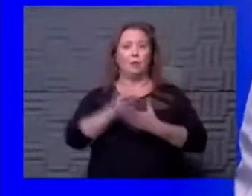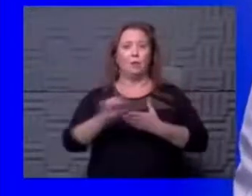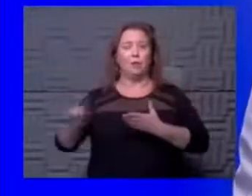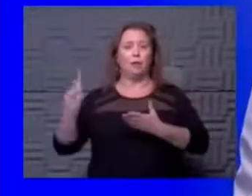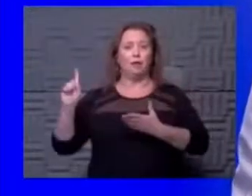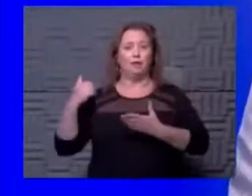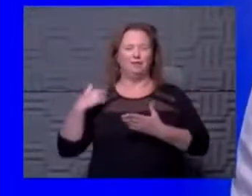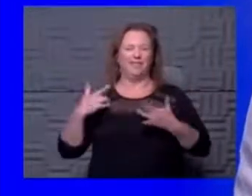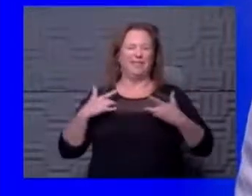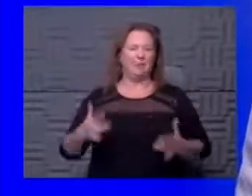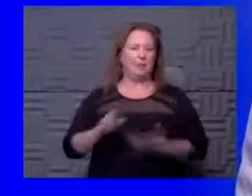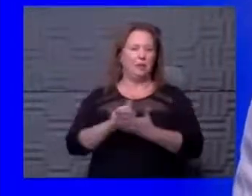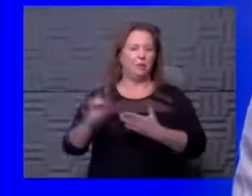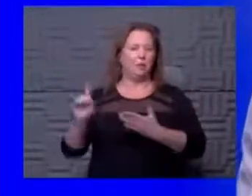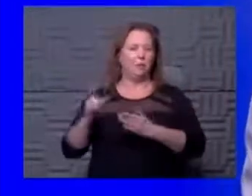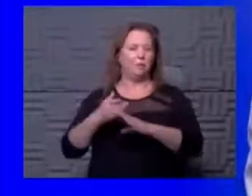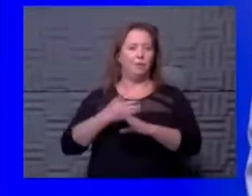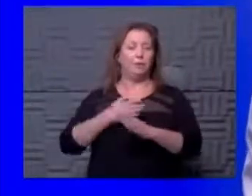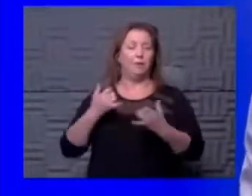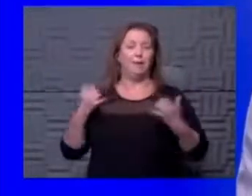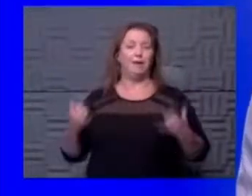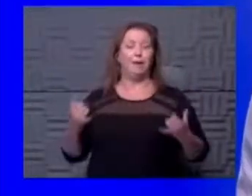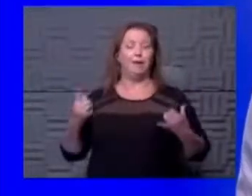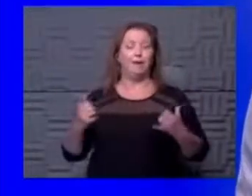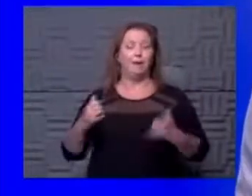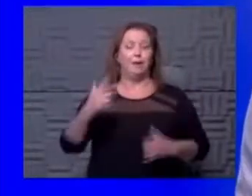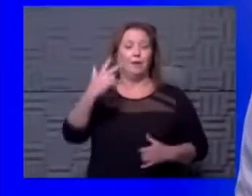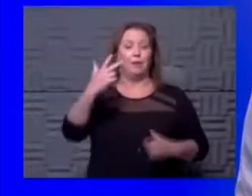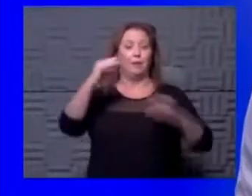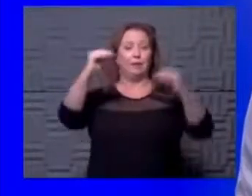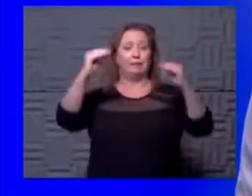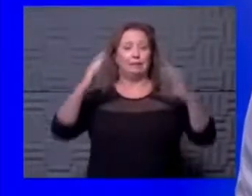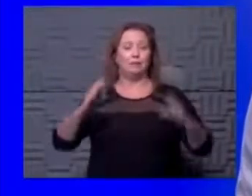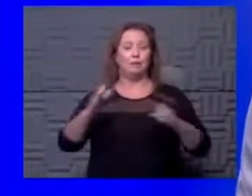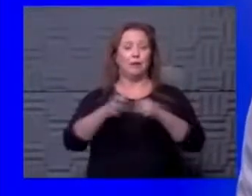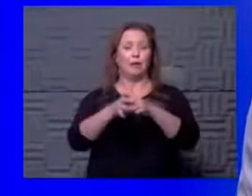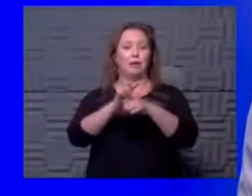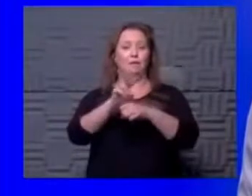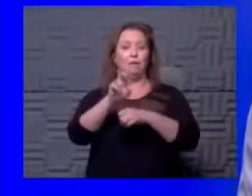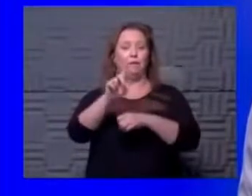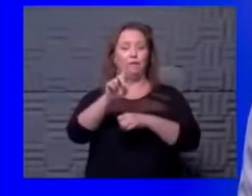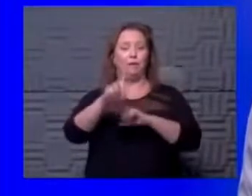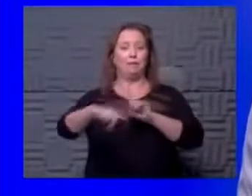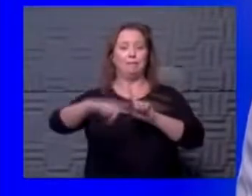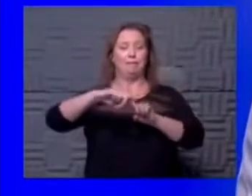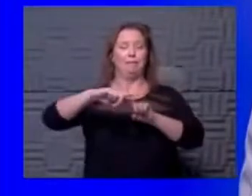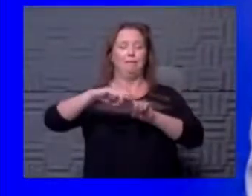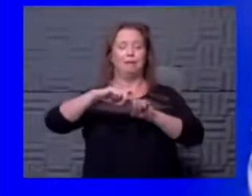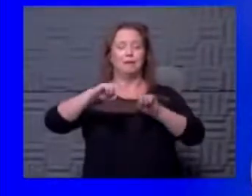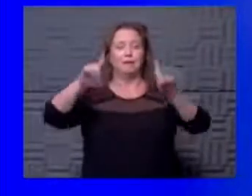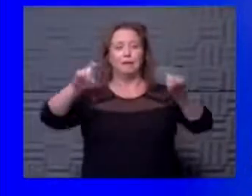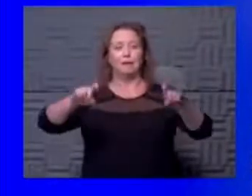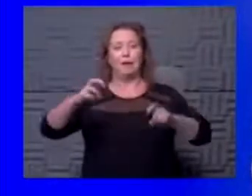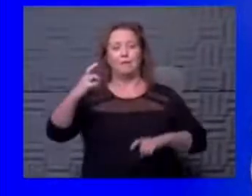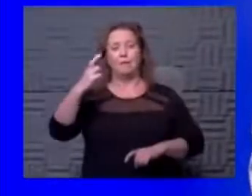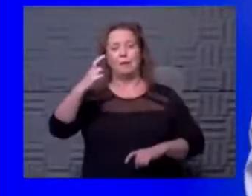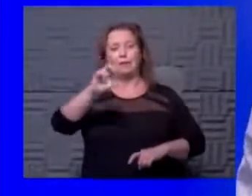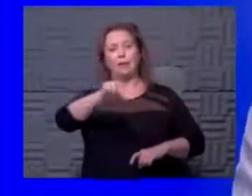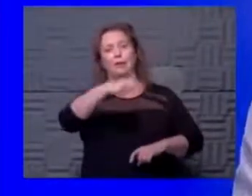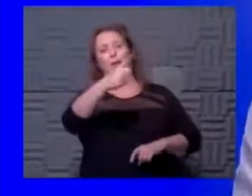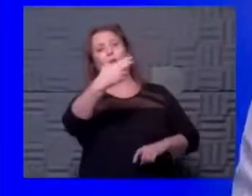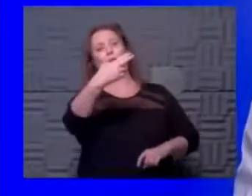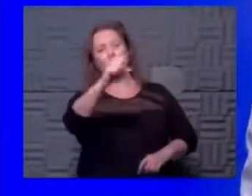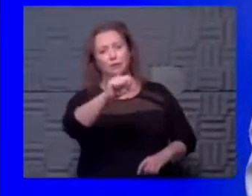before. They tend to go back a week before. Well, now there's at least 3 teachers with COVID-19 positive tests. I have a best friend in another high